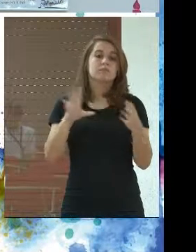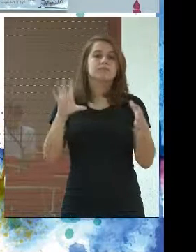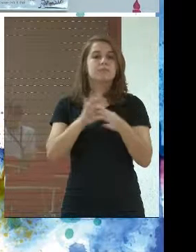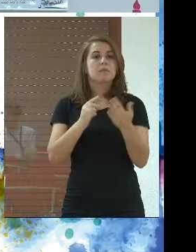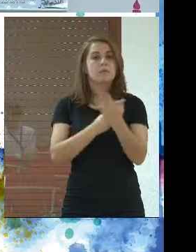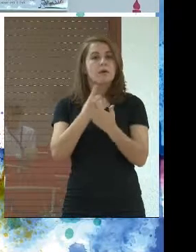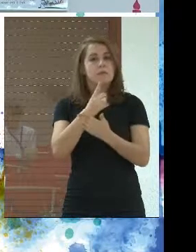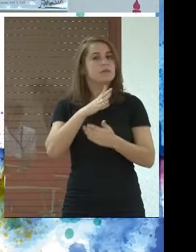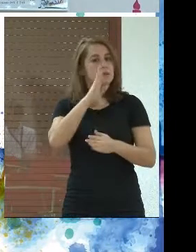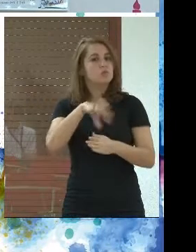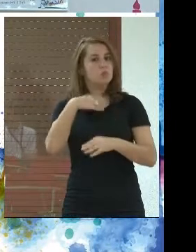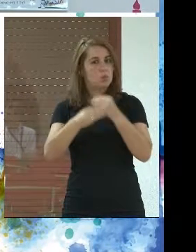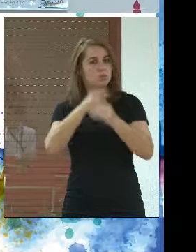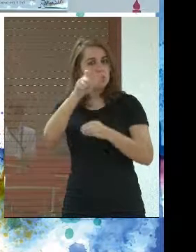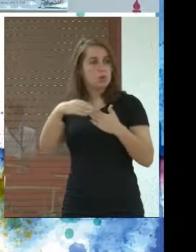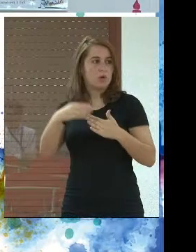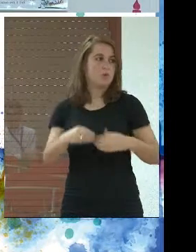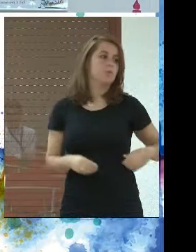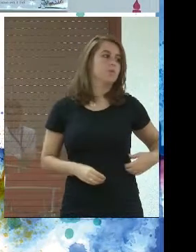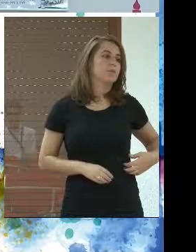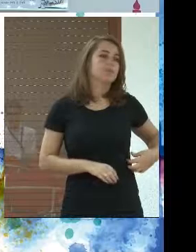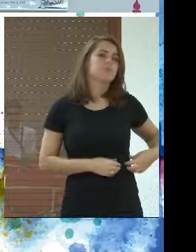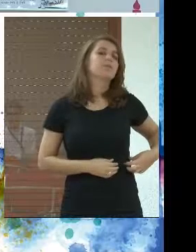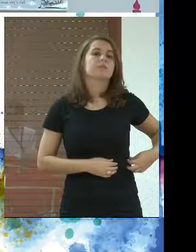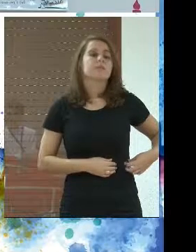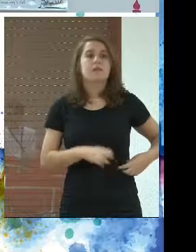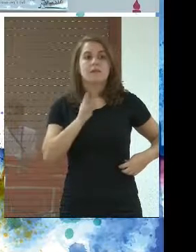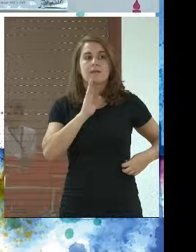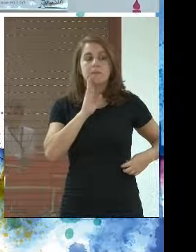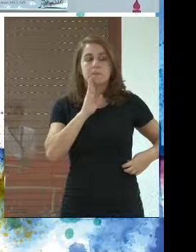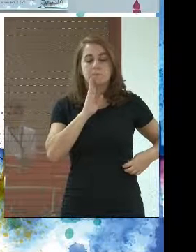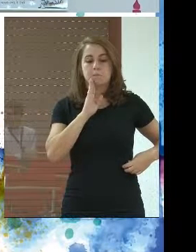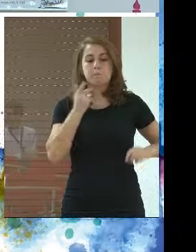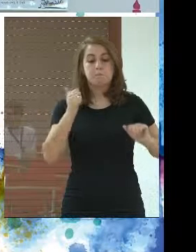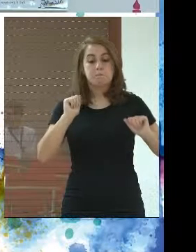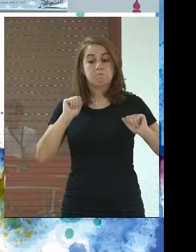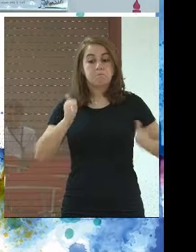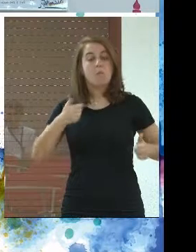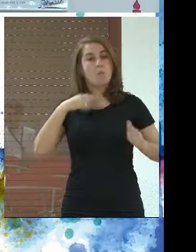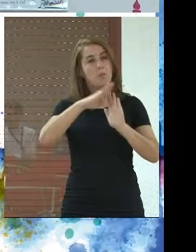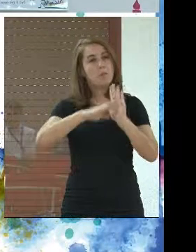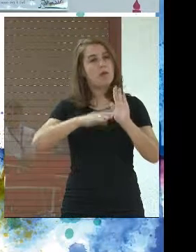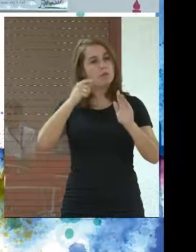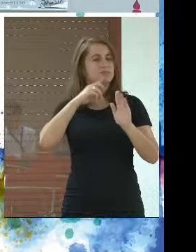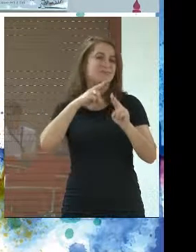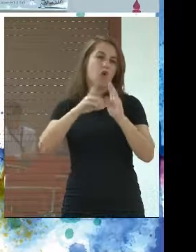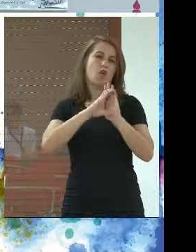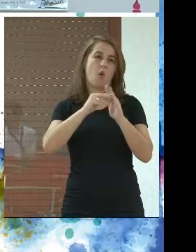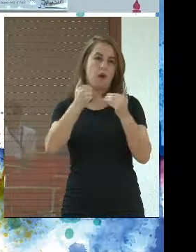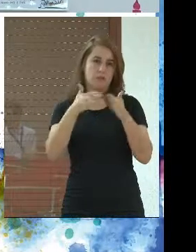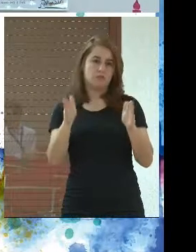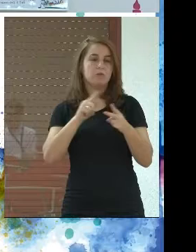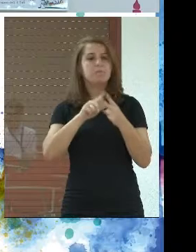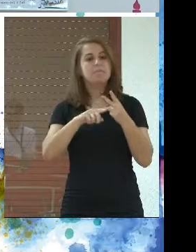this old process that we used to have. And or we do these models,